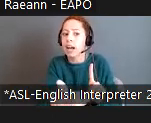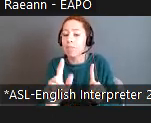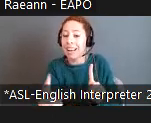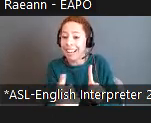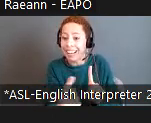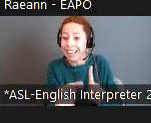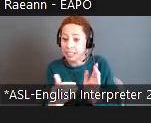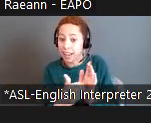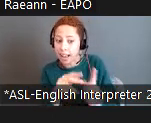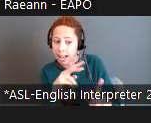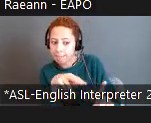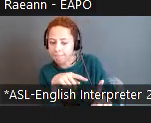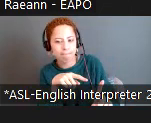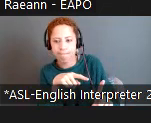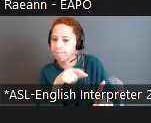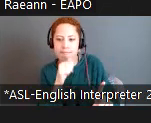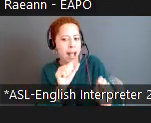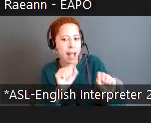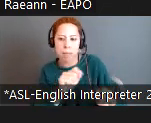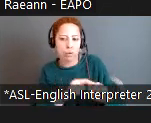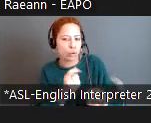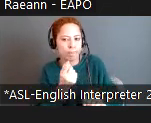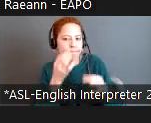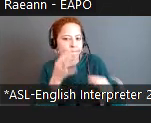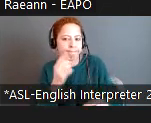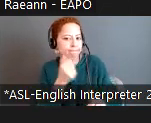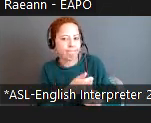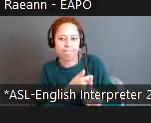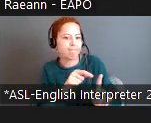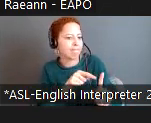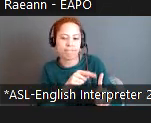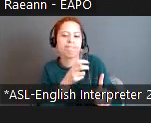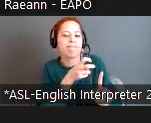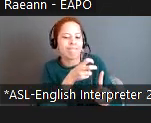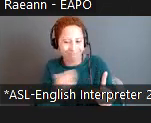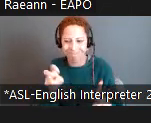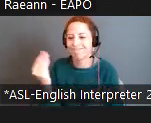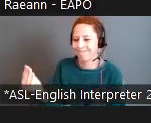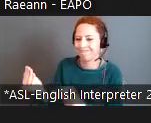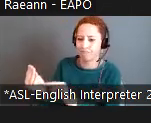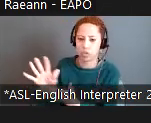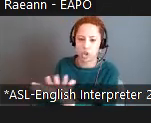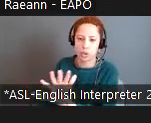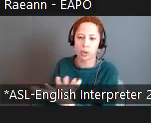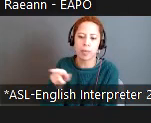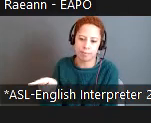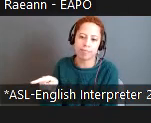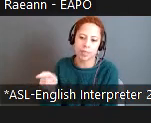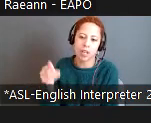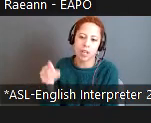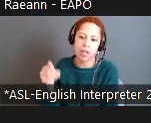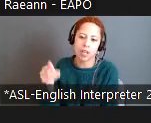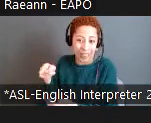can't decide this, you're not understanding, that then they turn to the power of attorney document and ask your attorney to make